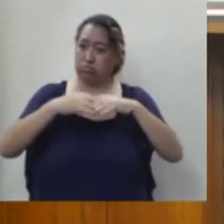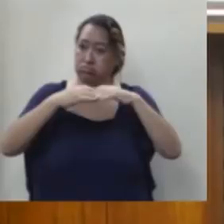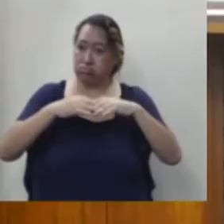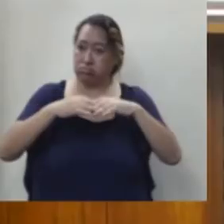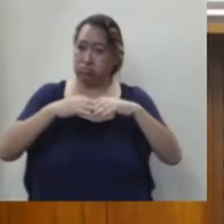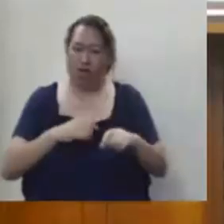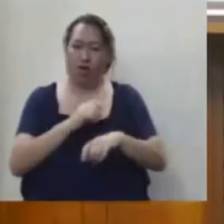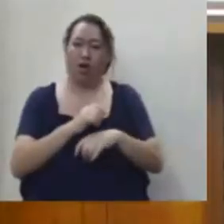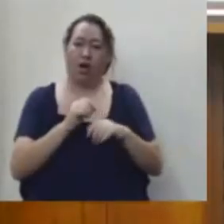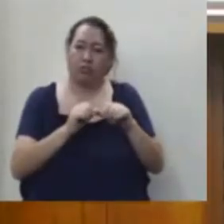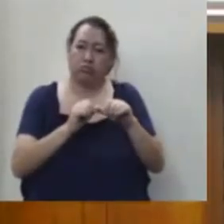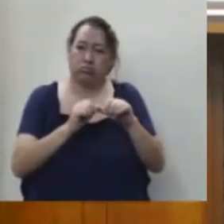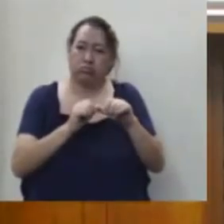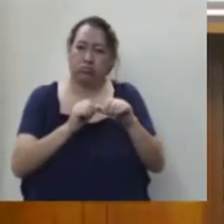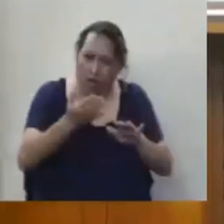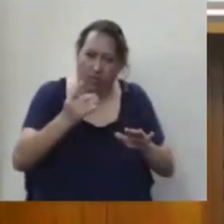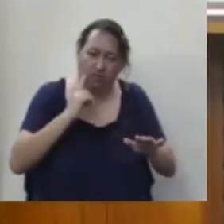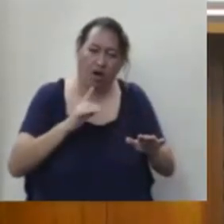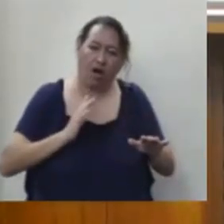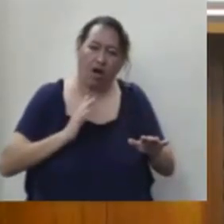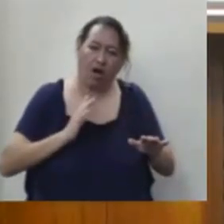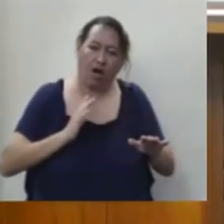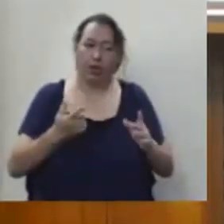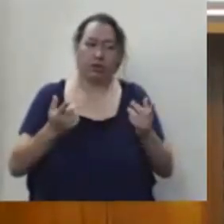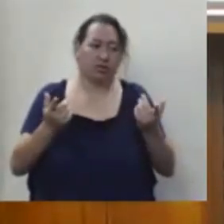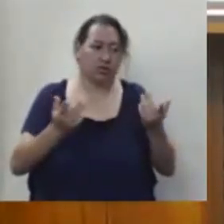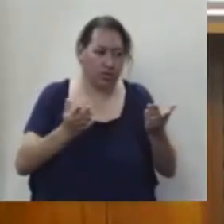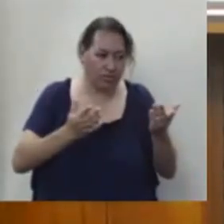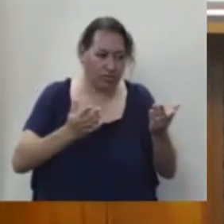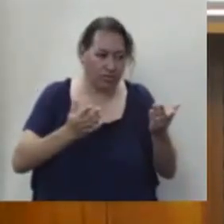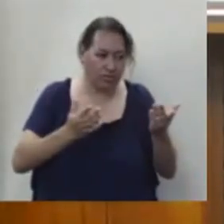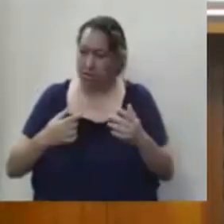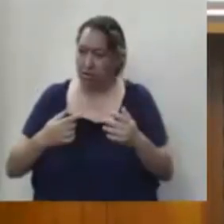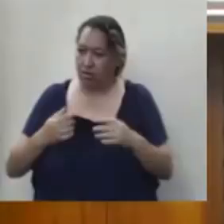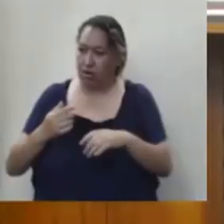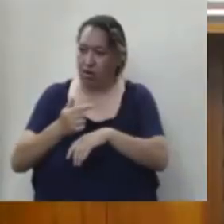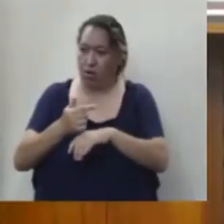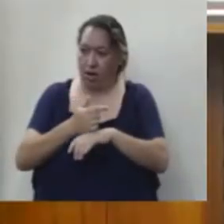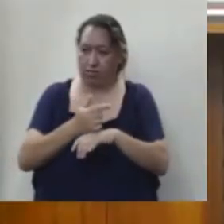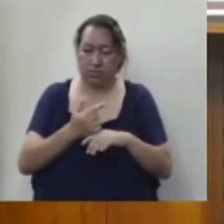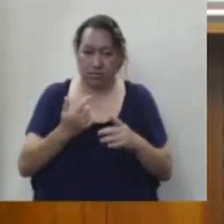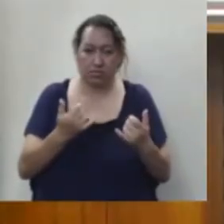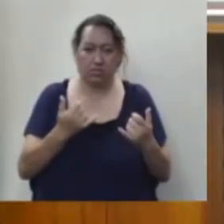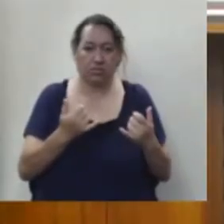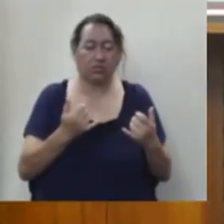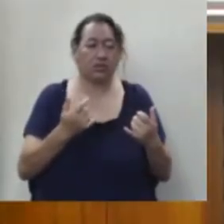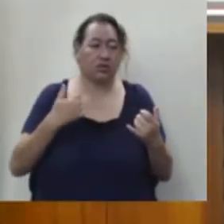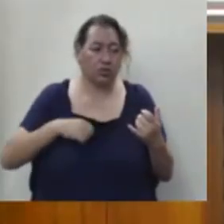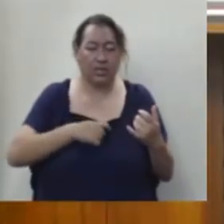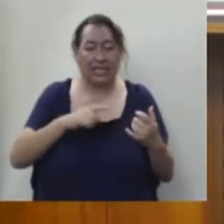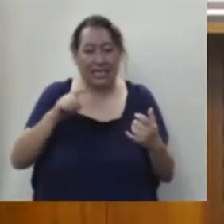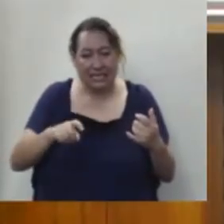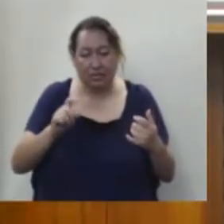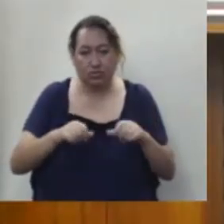public services for the people of Guam. Our plans are, of course, to continue with what we are doing right